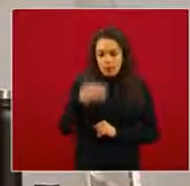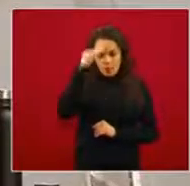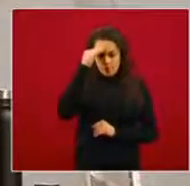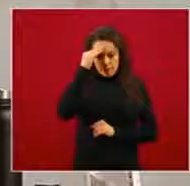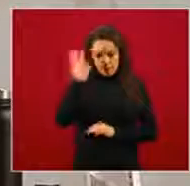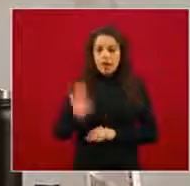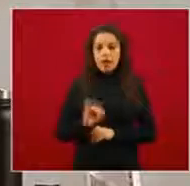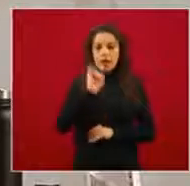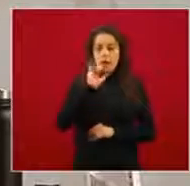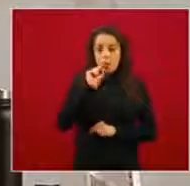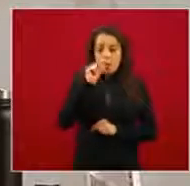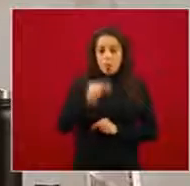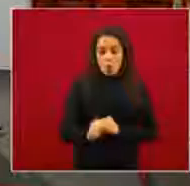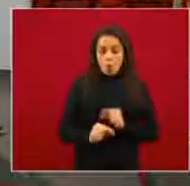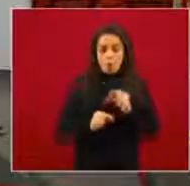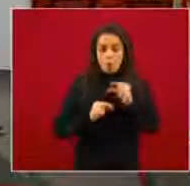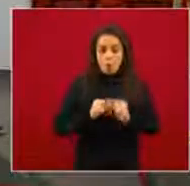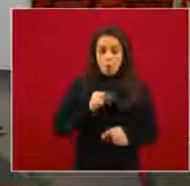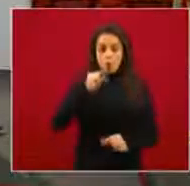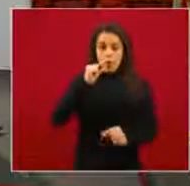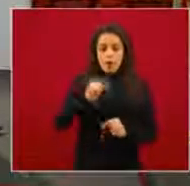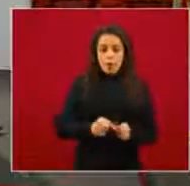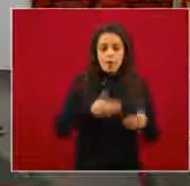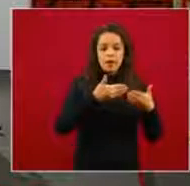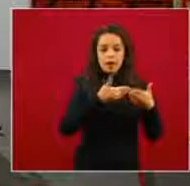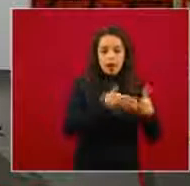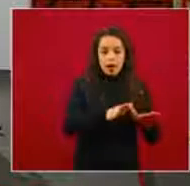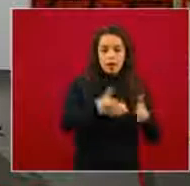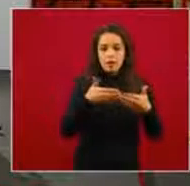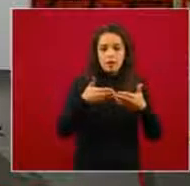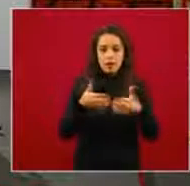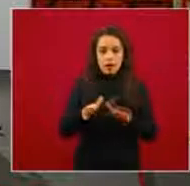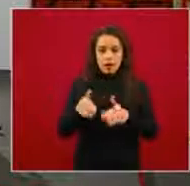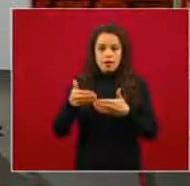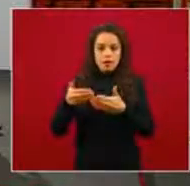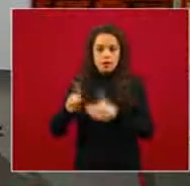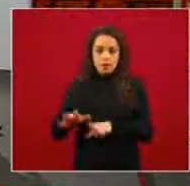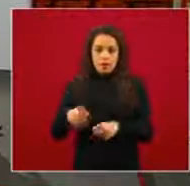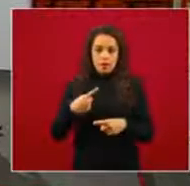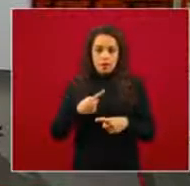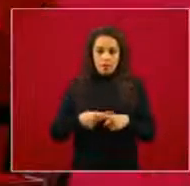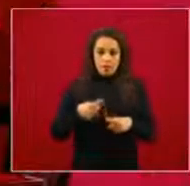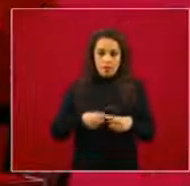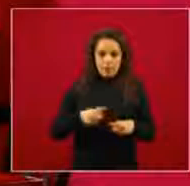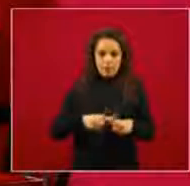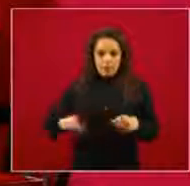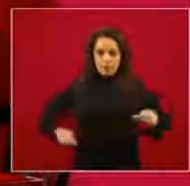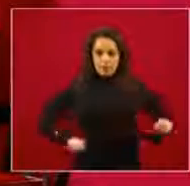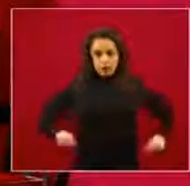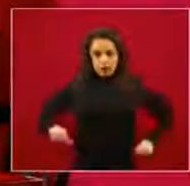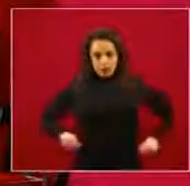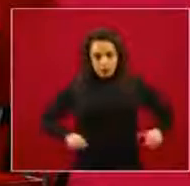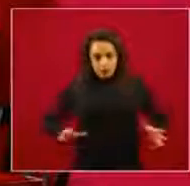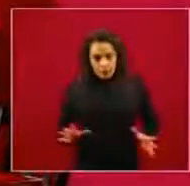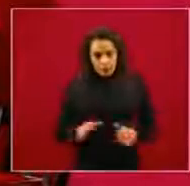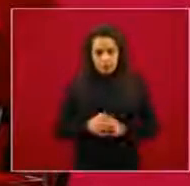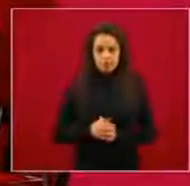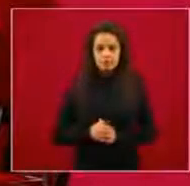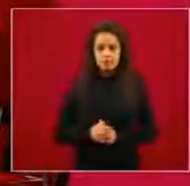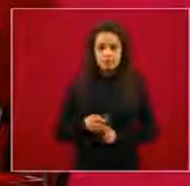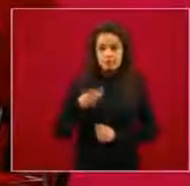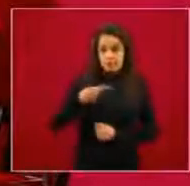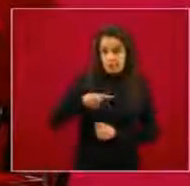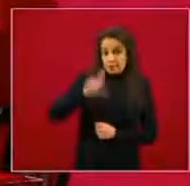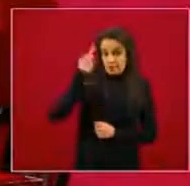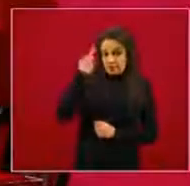consider reopen, escalated those activities that are non-essential right now.